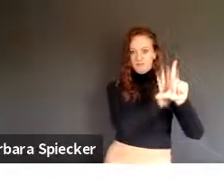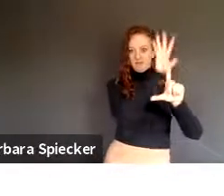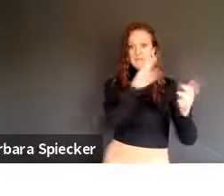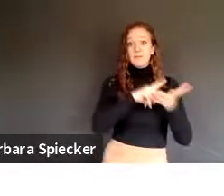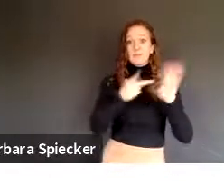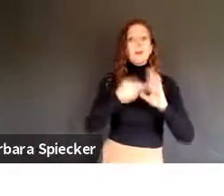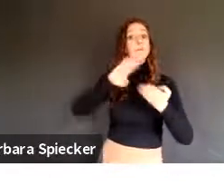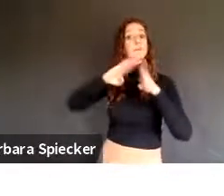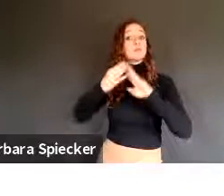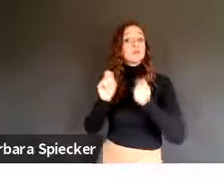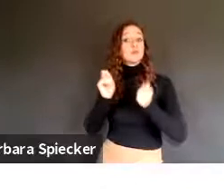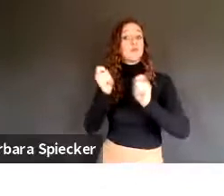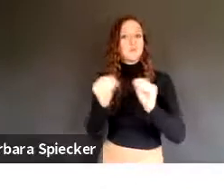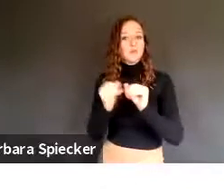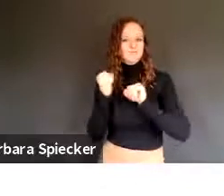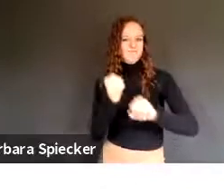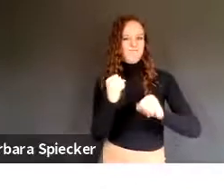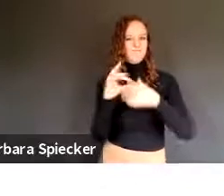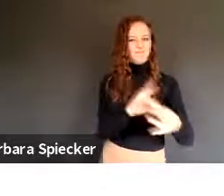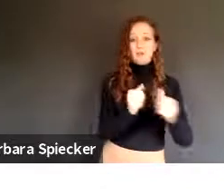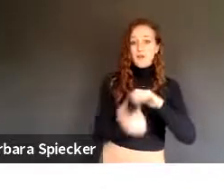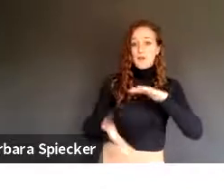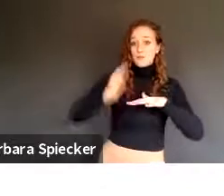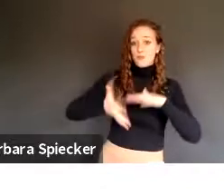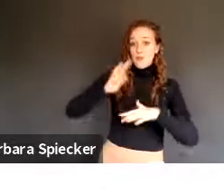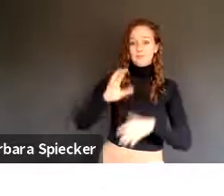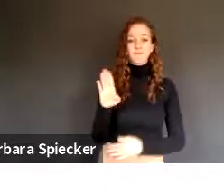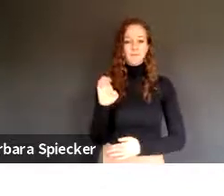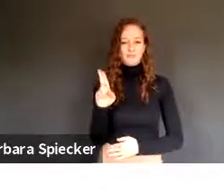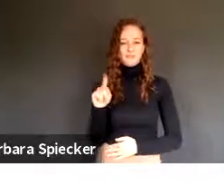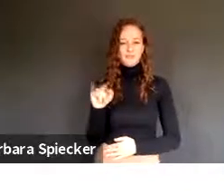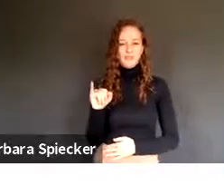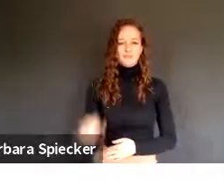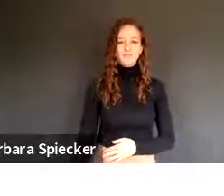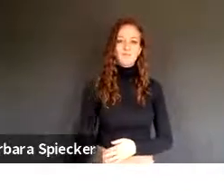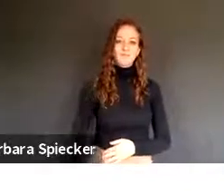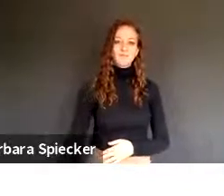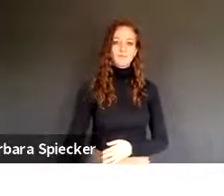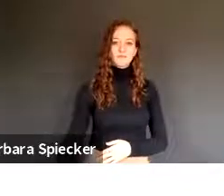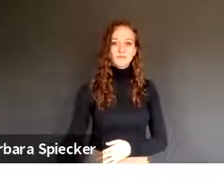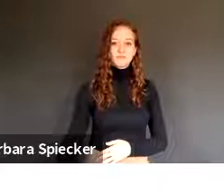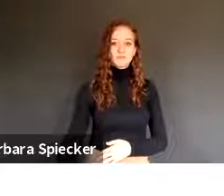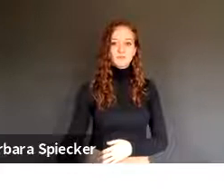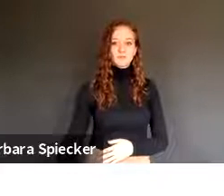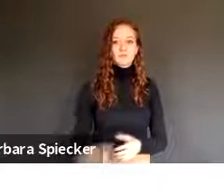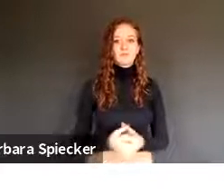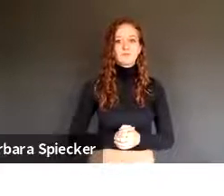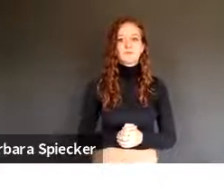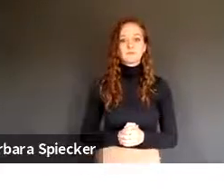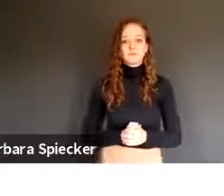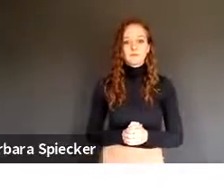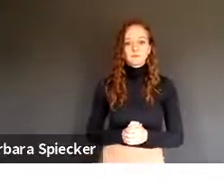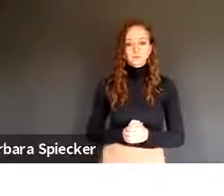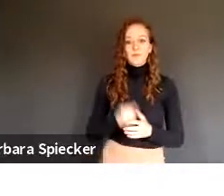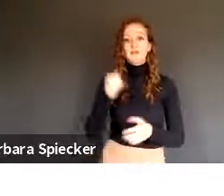that's actually where the community changes are more correlated with dissolved inorganic nitrogen. And where you see dots shifting to the left of the